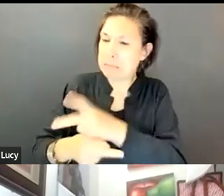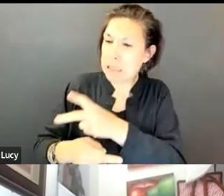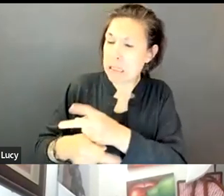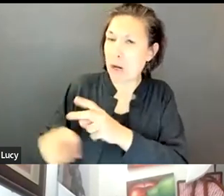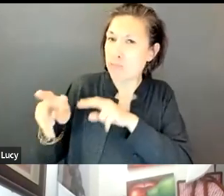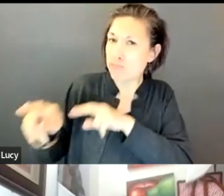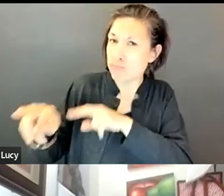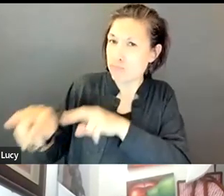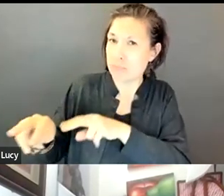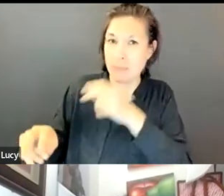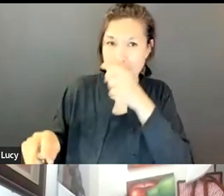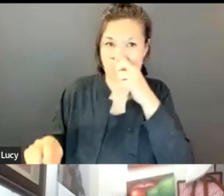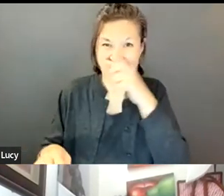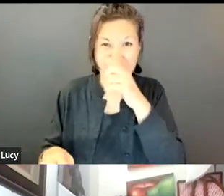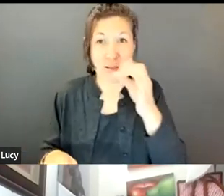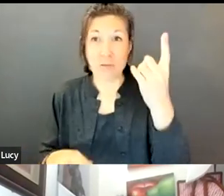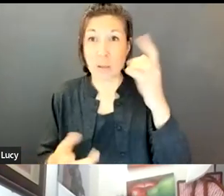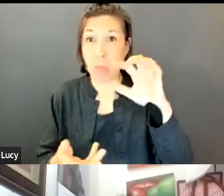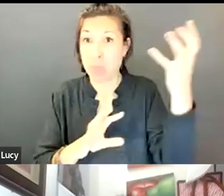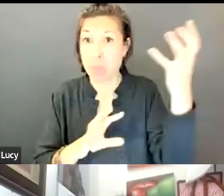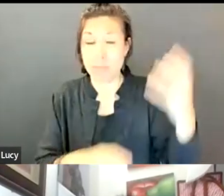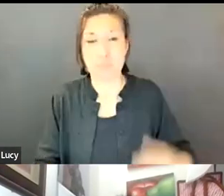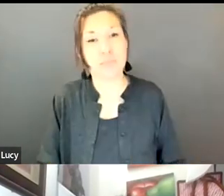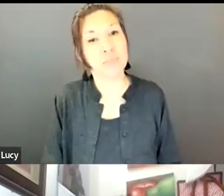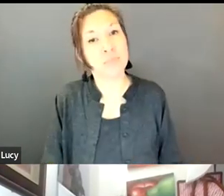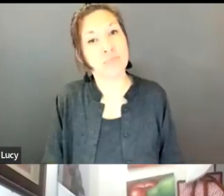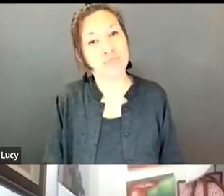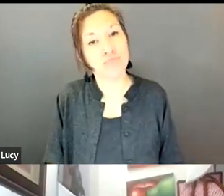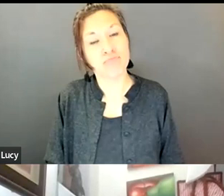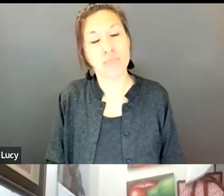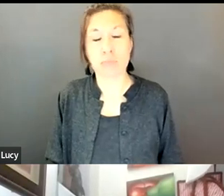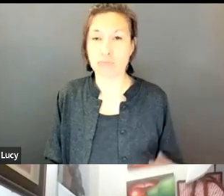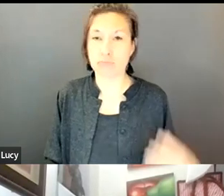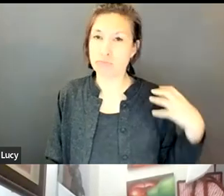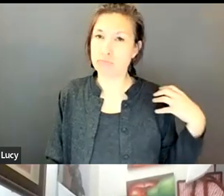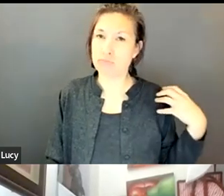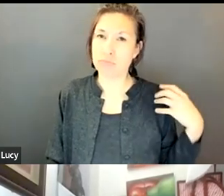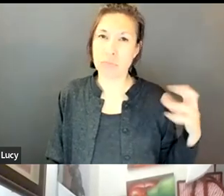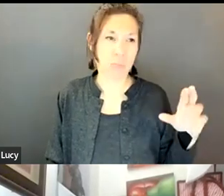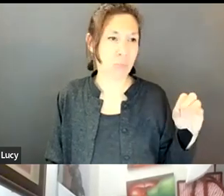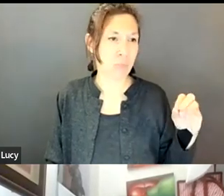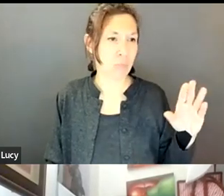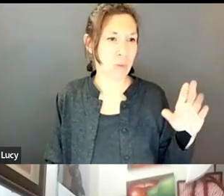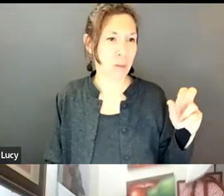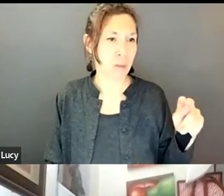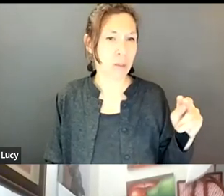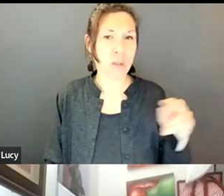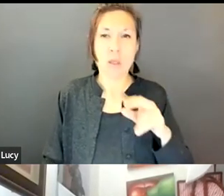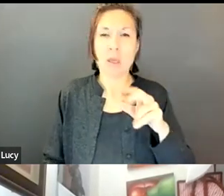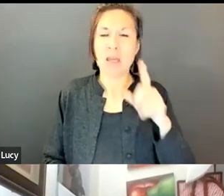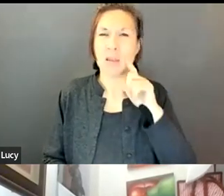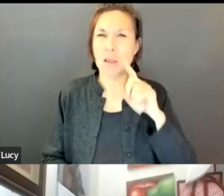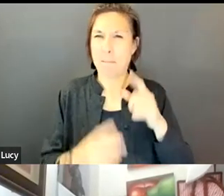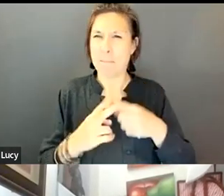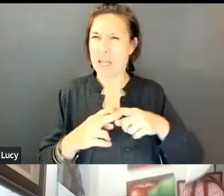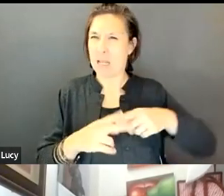um and noticed when something's going awry yeah I think early in the presentation you were you were doing a correlation that was